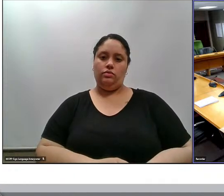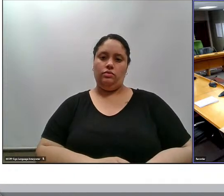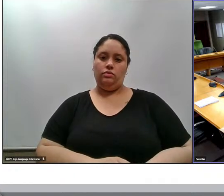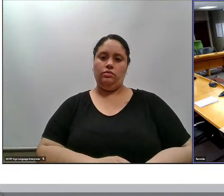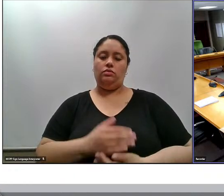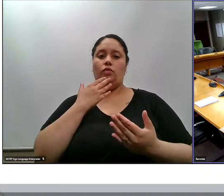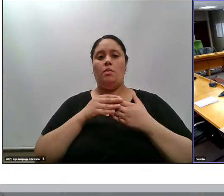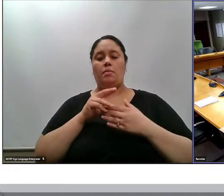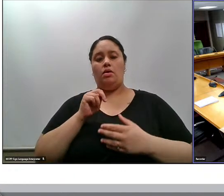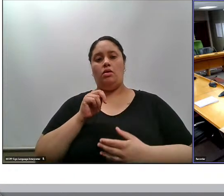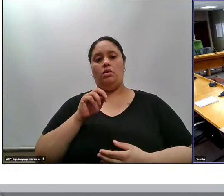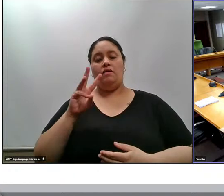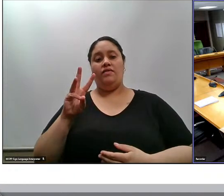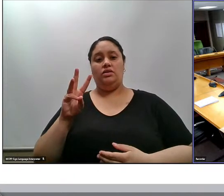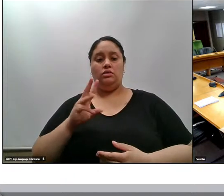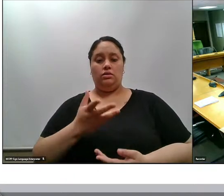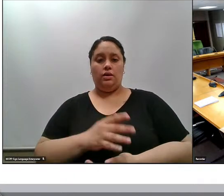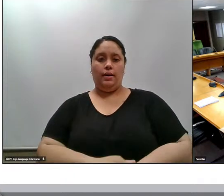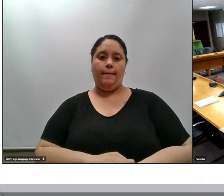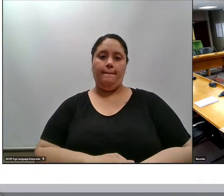Nkontlo. Member van der Westhuizen?